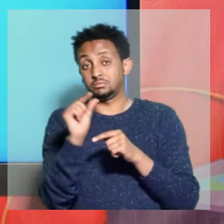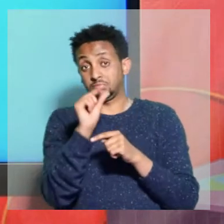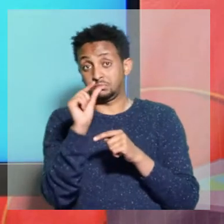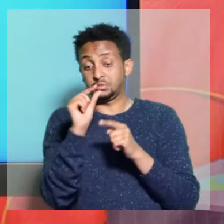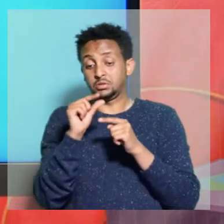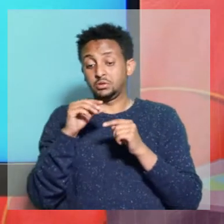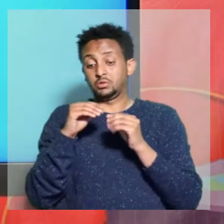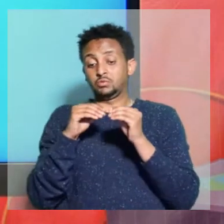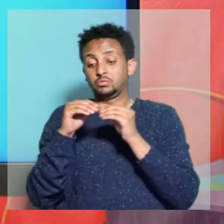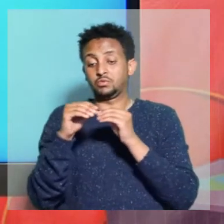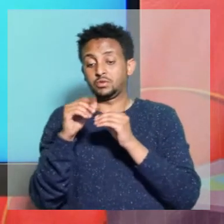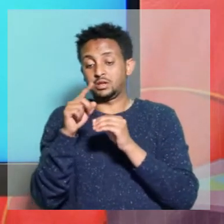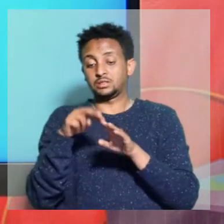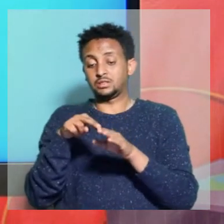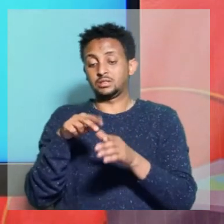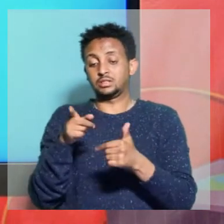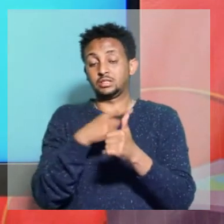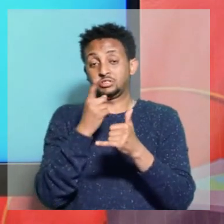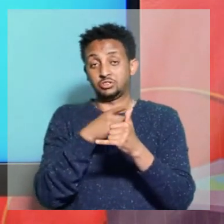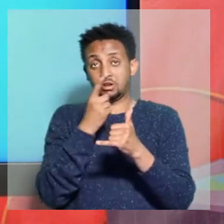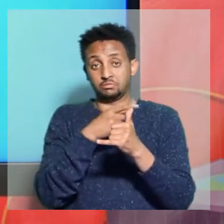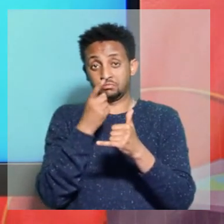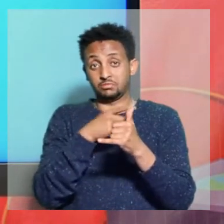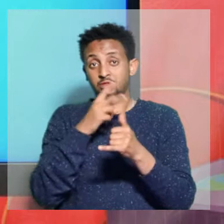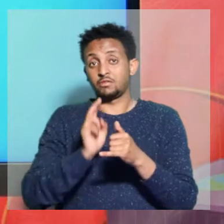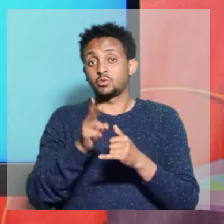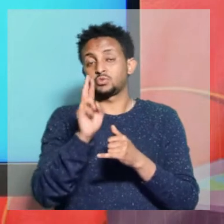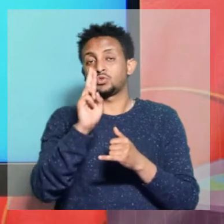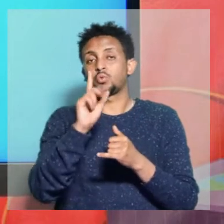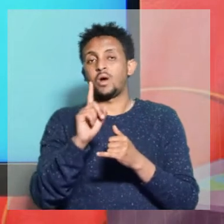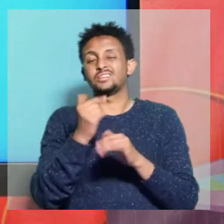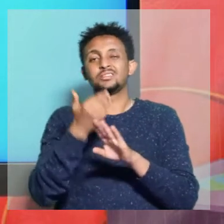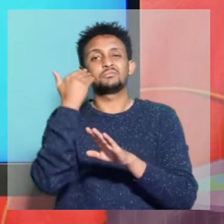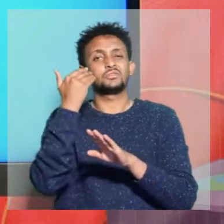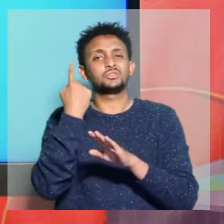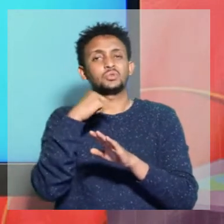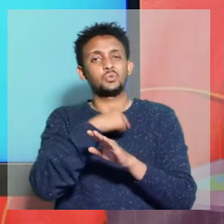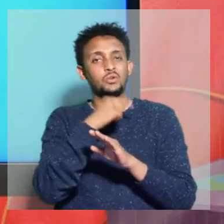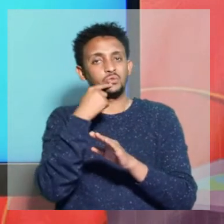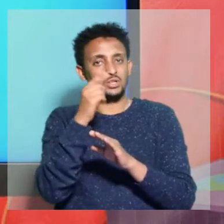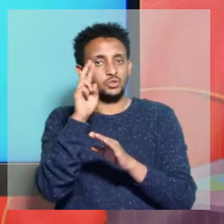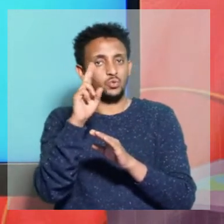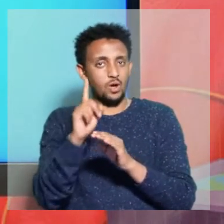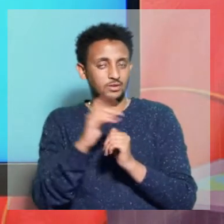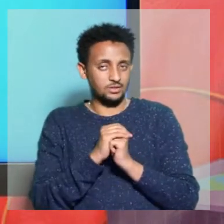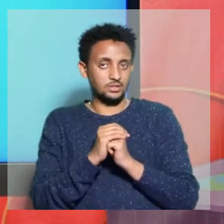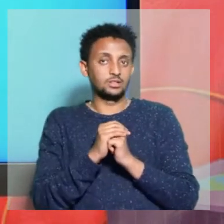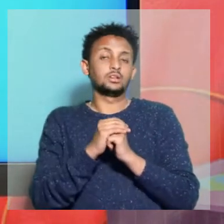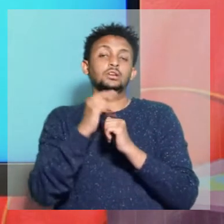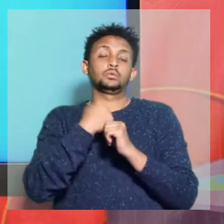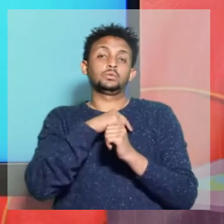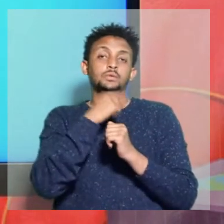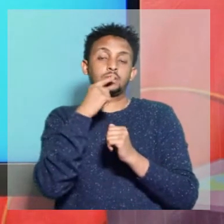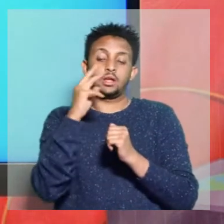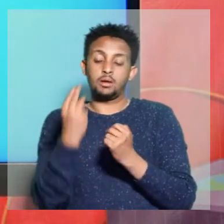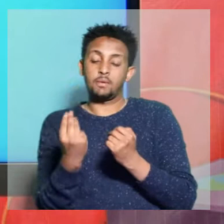particle is moving with an initial velocity u1. As we have previously said, we have u1, and let's say that